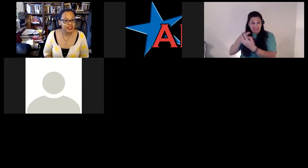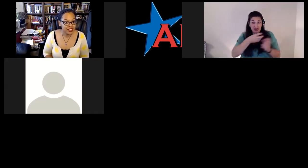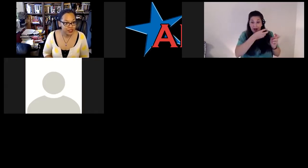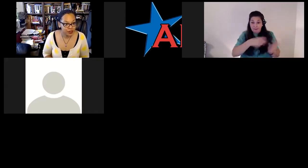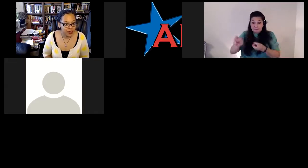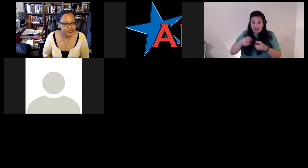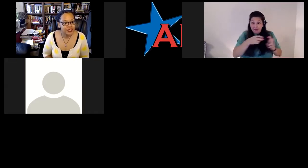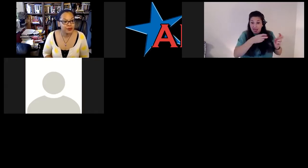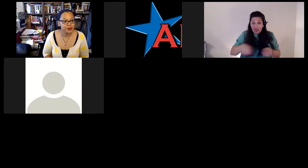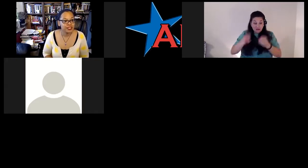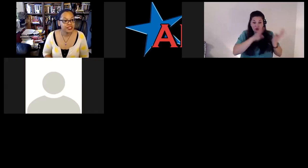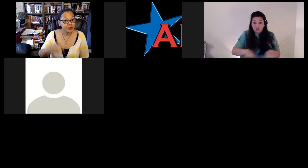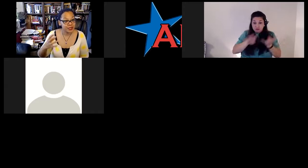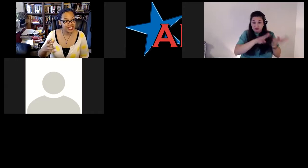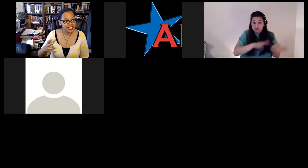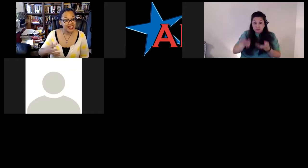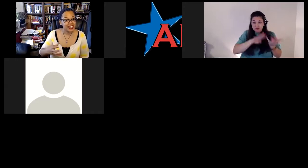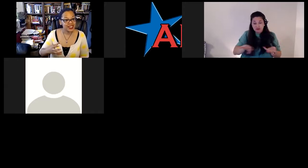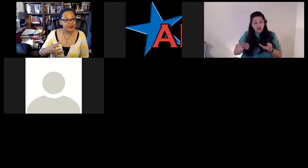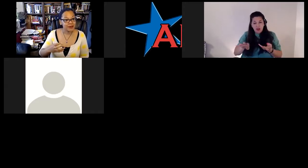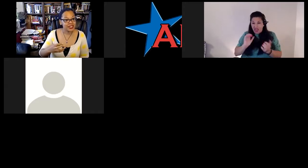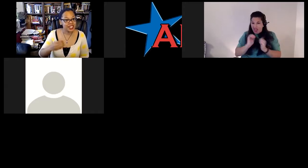there is a lot of work that we